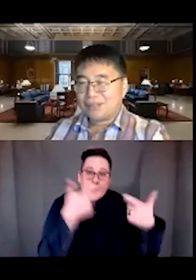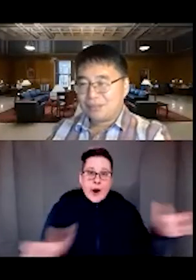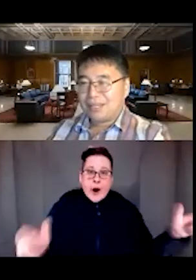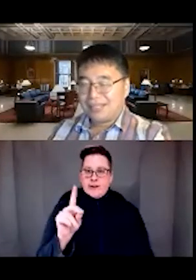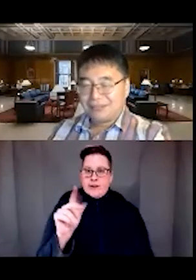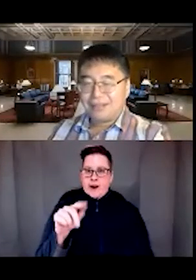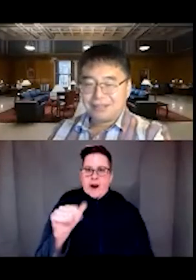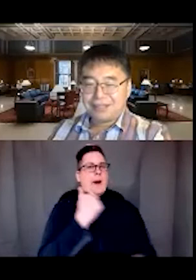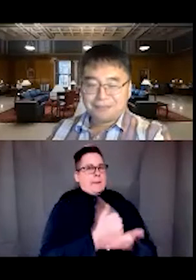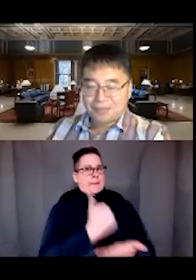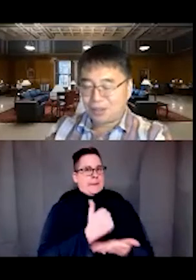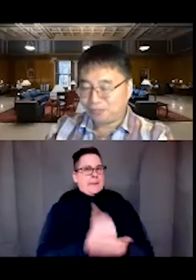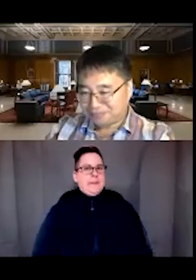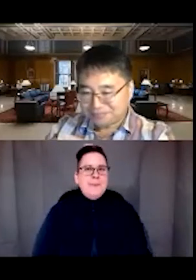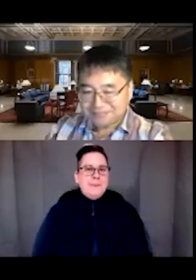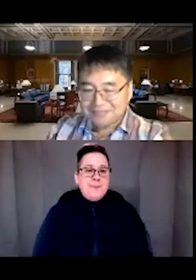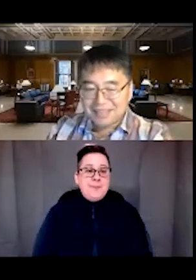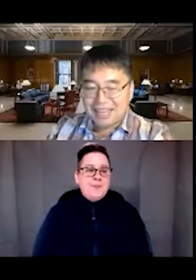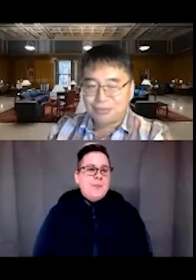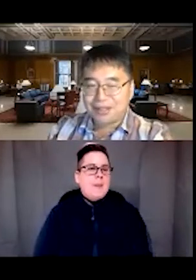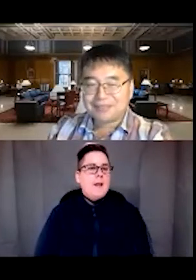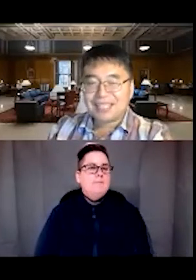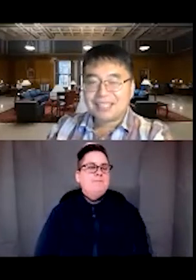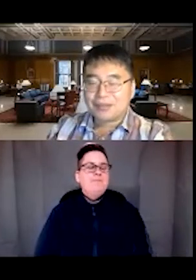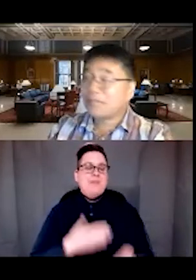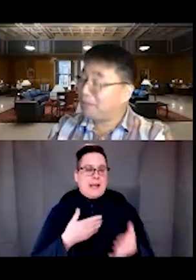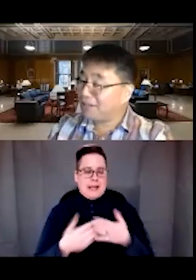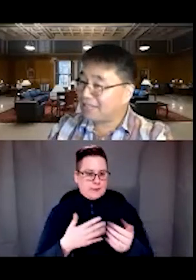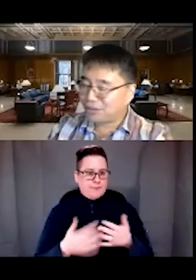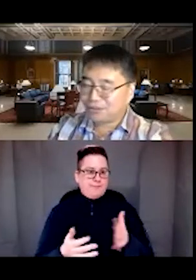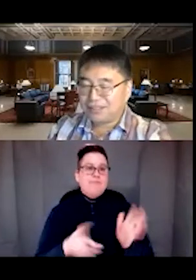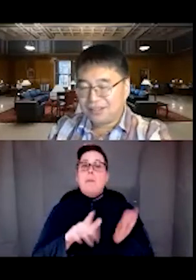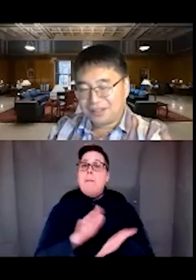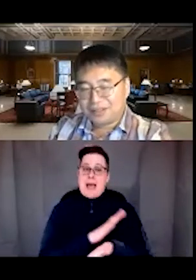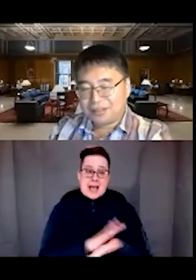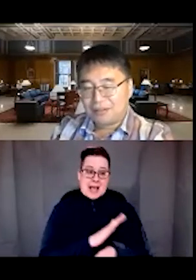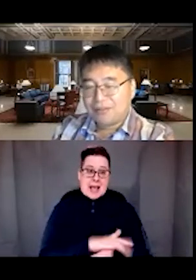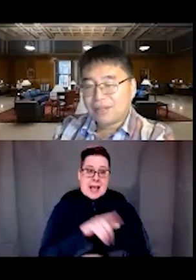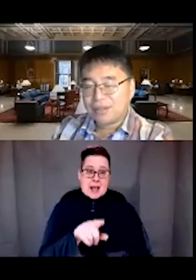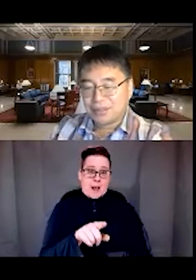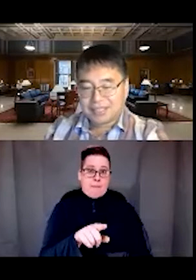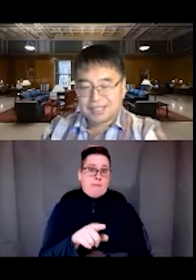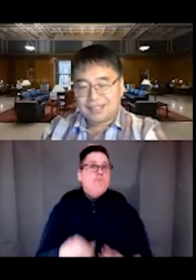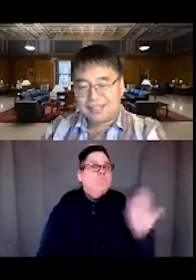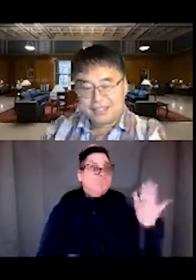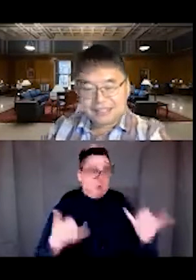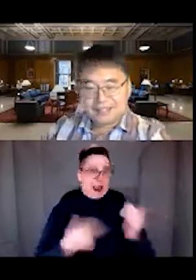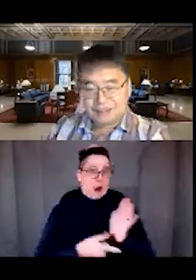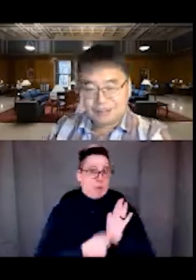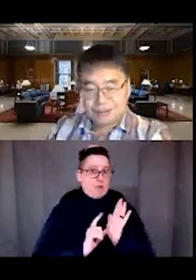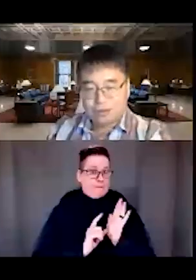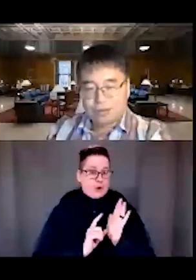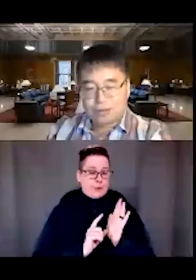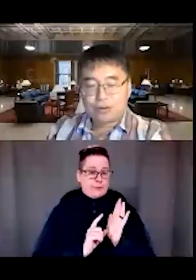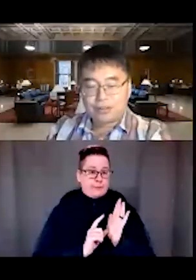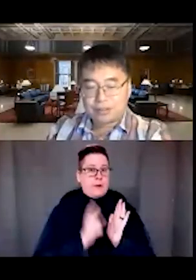large data kind of comes into play, right? So anyway, So this paper is actually under a review